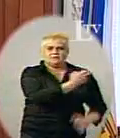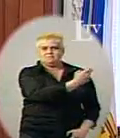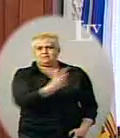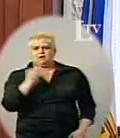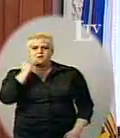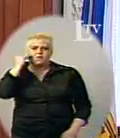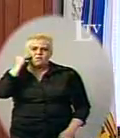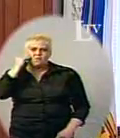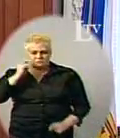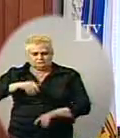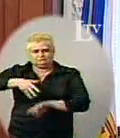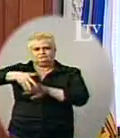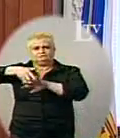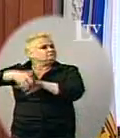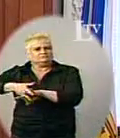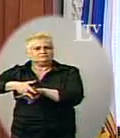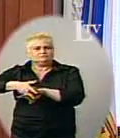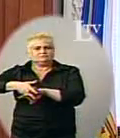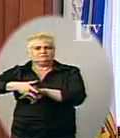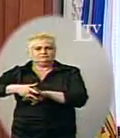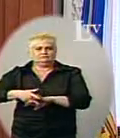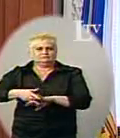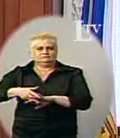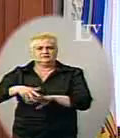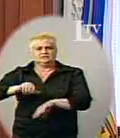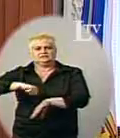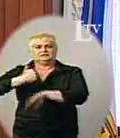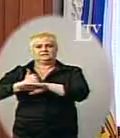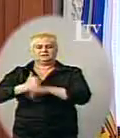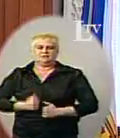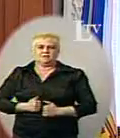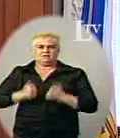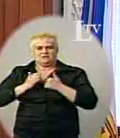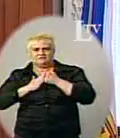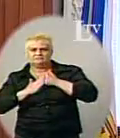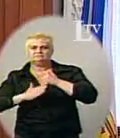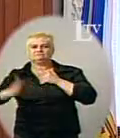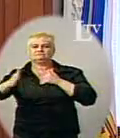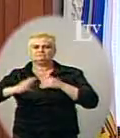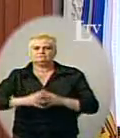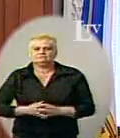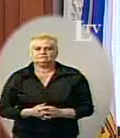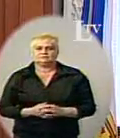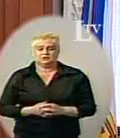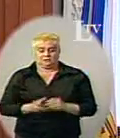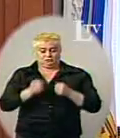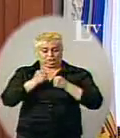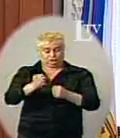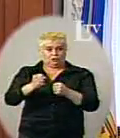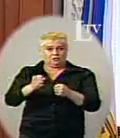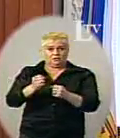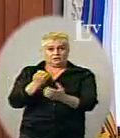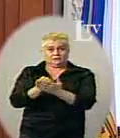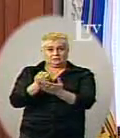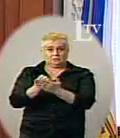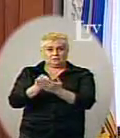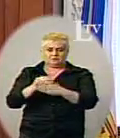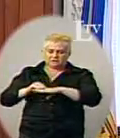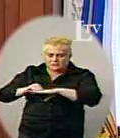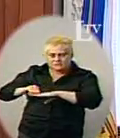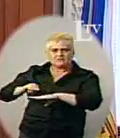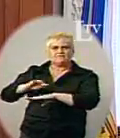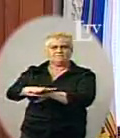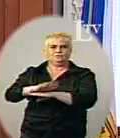Scotia. A strong, vibrant economy provides the foundation for the